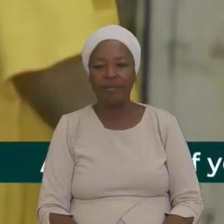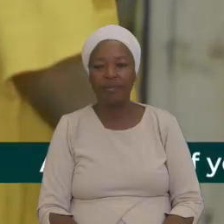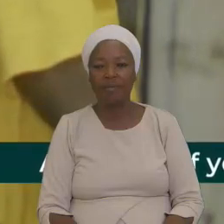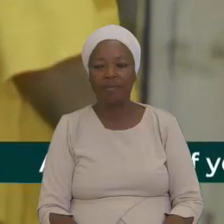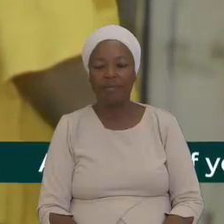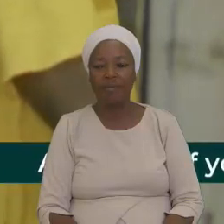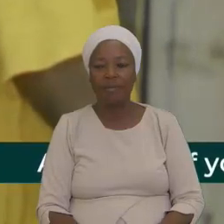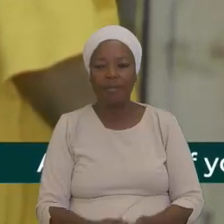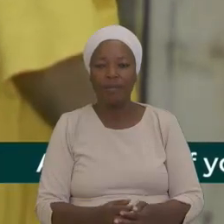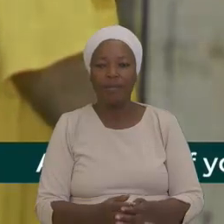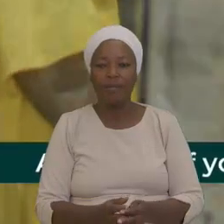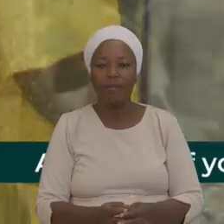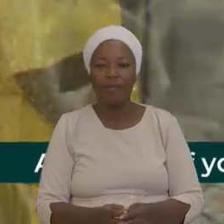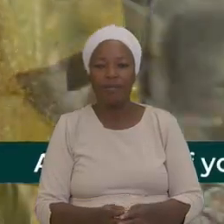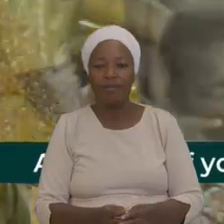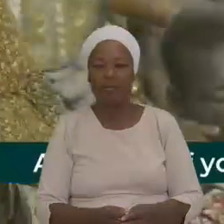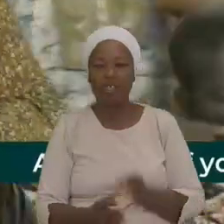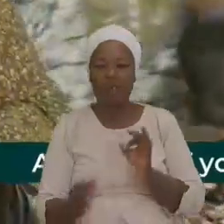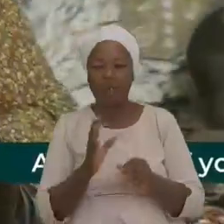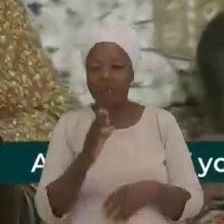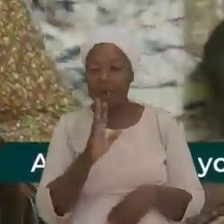If you are following us online